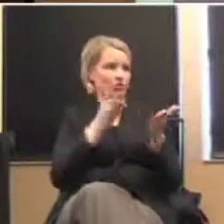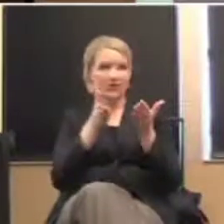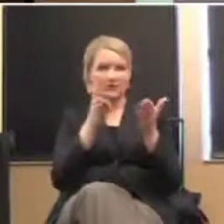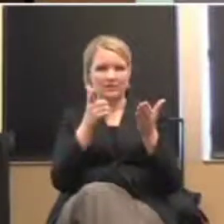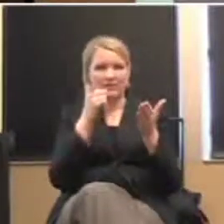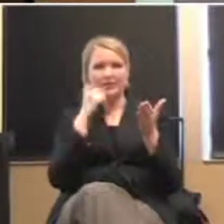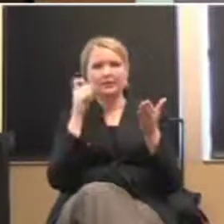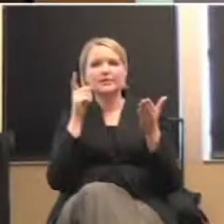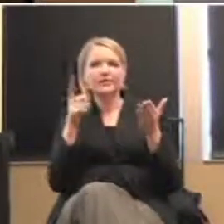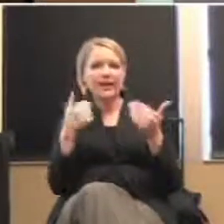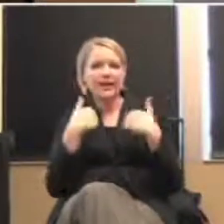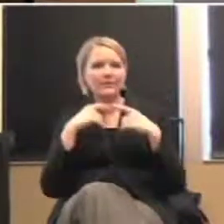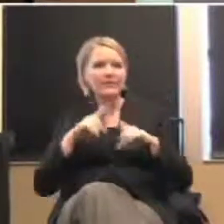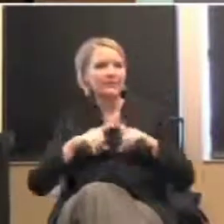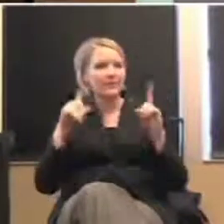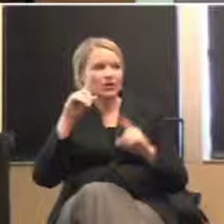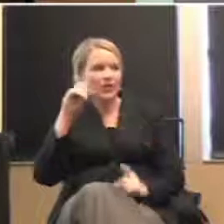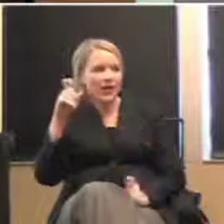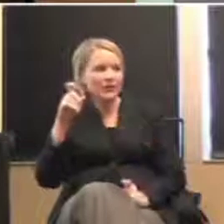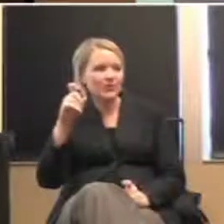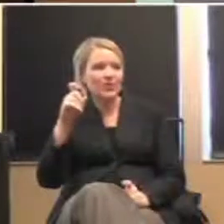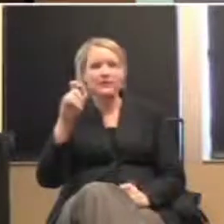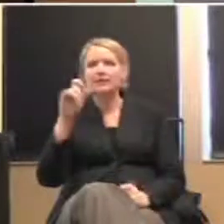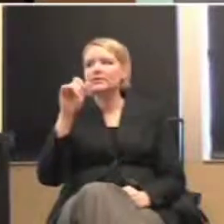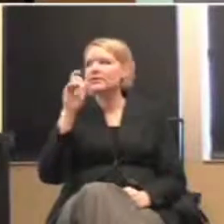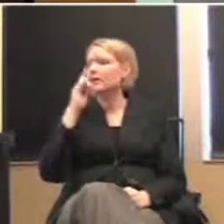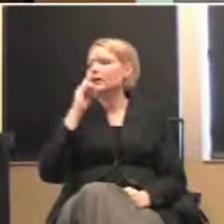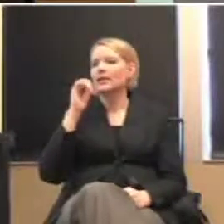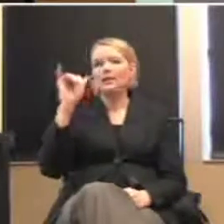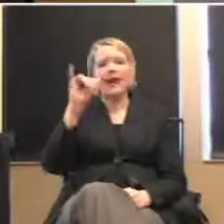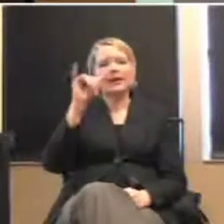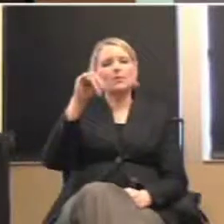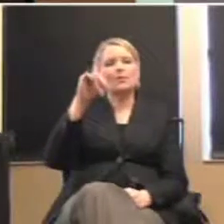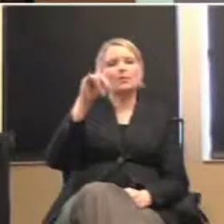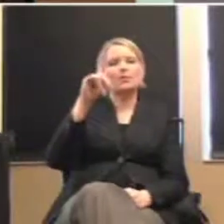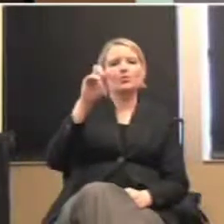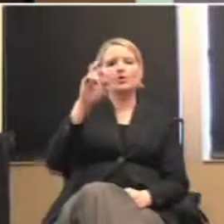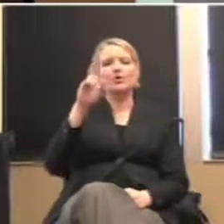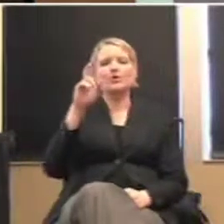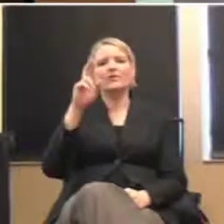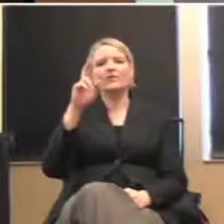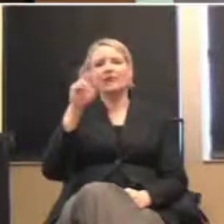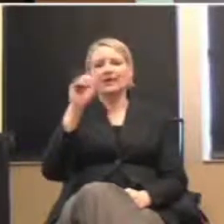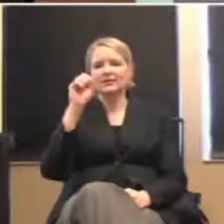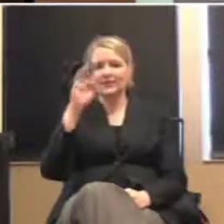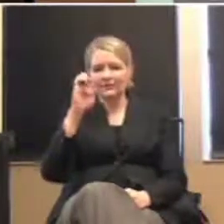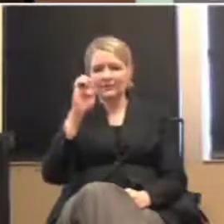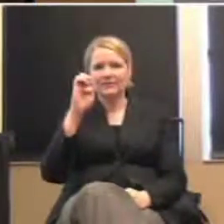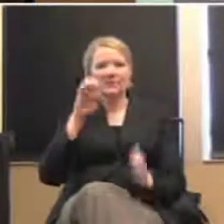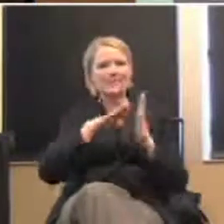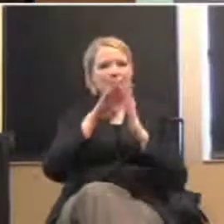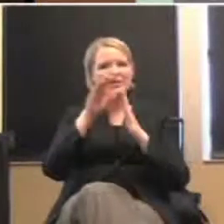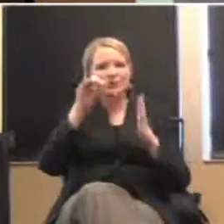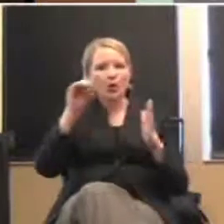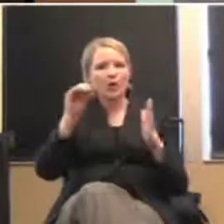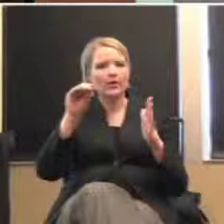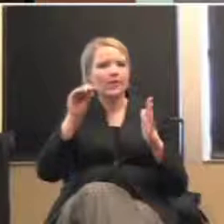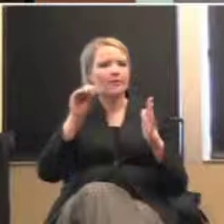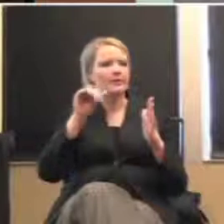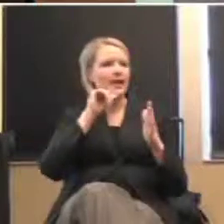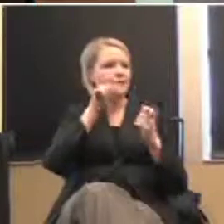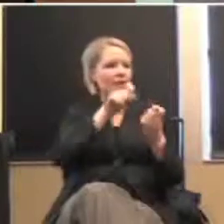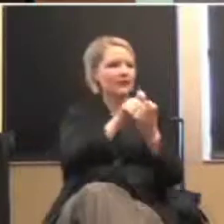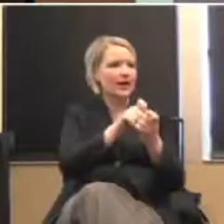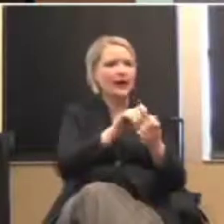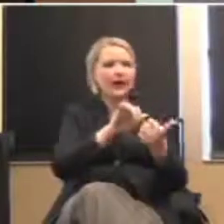may have had a different diagnosis like that PDD, pervasive developmental disorder, not otherwise specified. Where does that fit into this, and